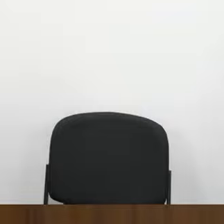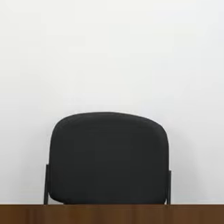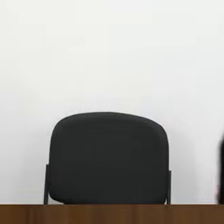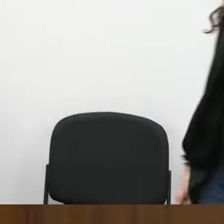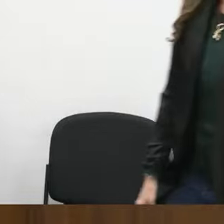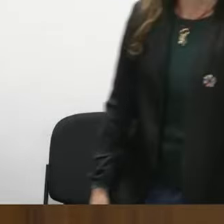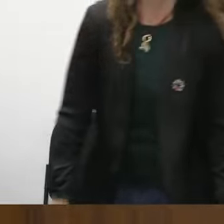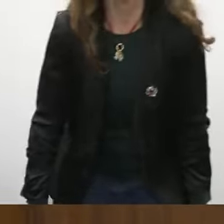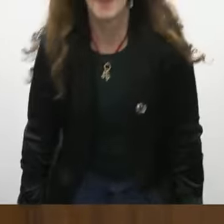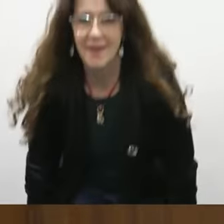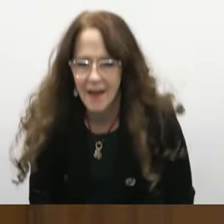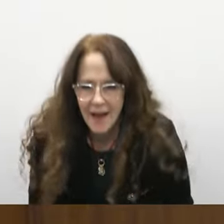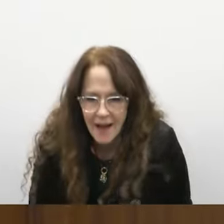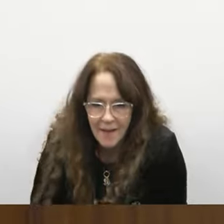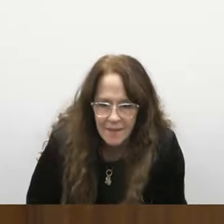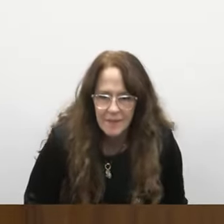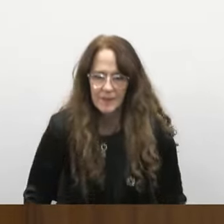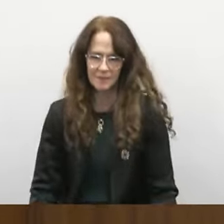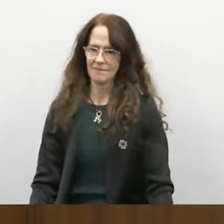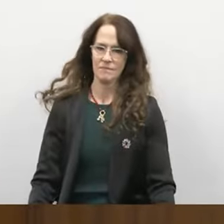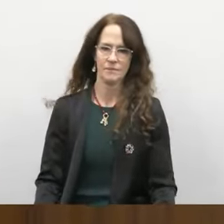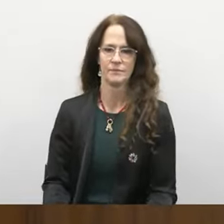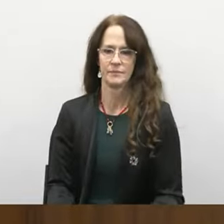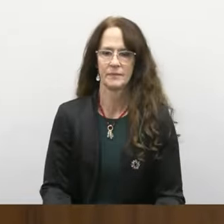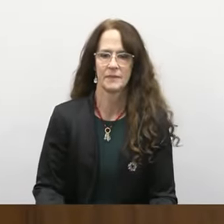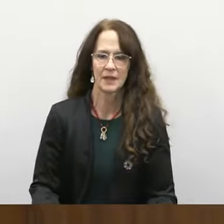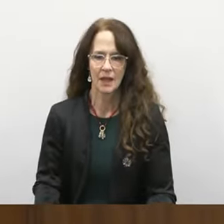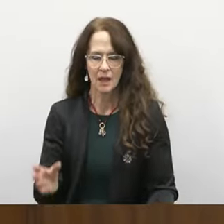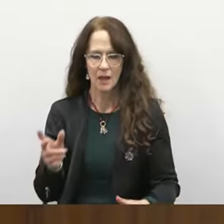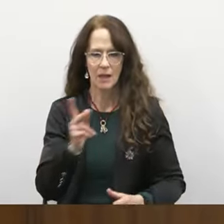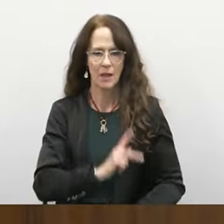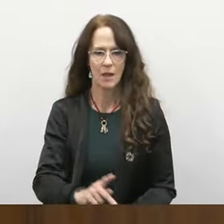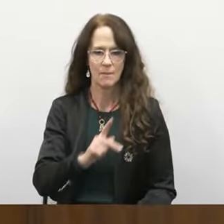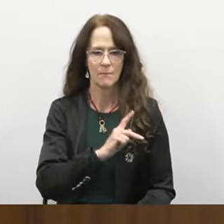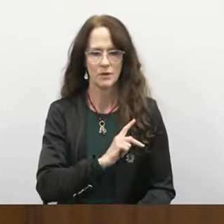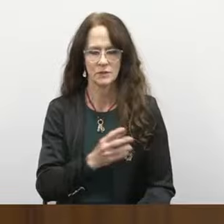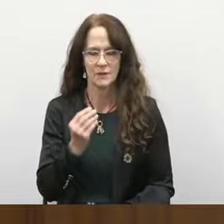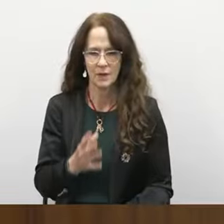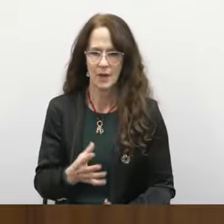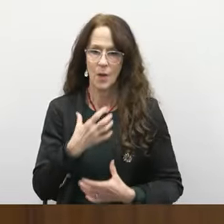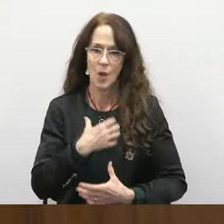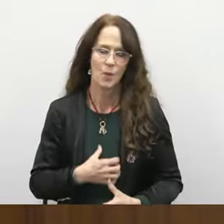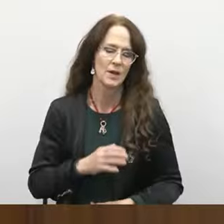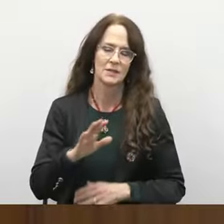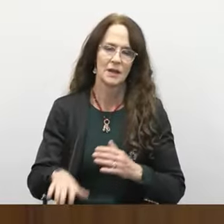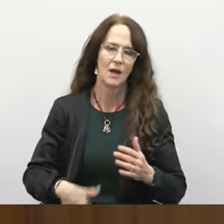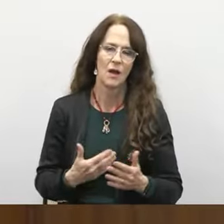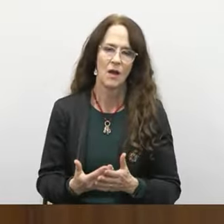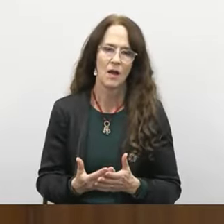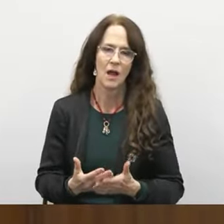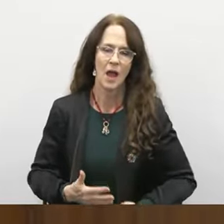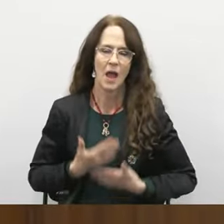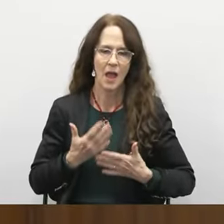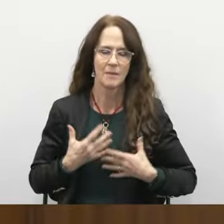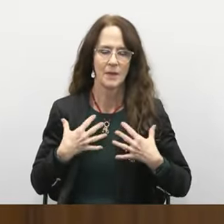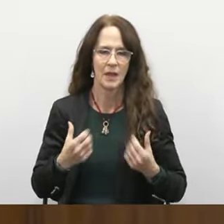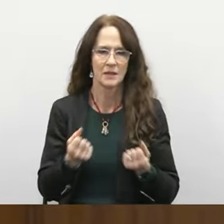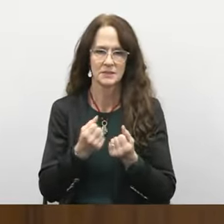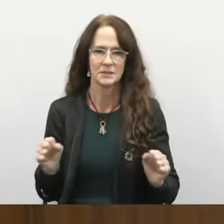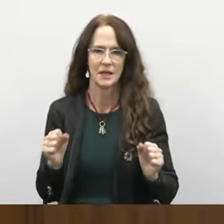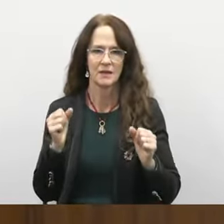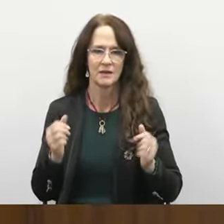on more personal note for me, and I want to wish everyone a happy and healthy and safe